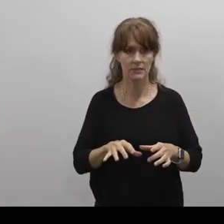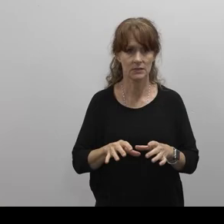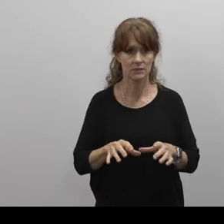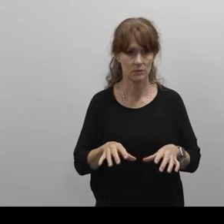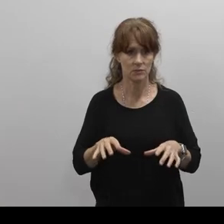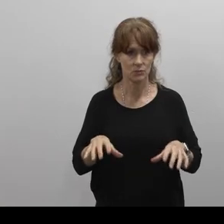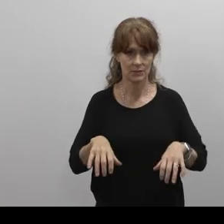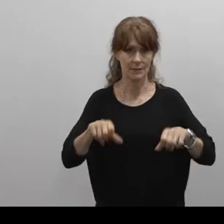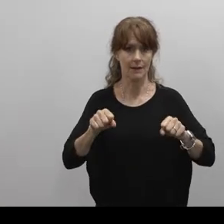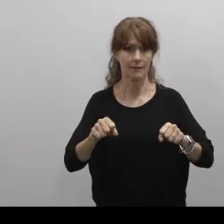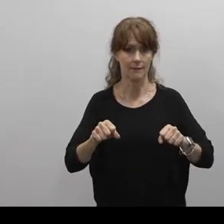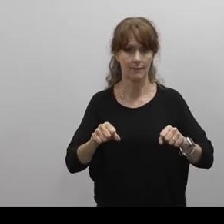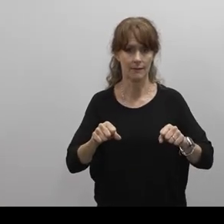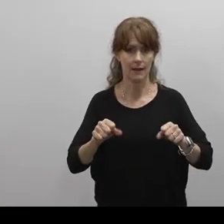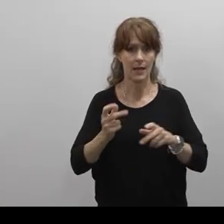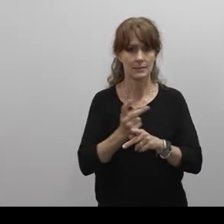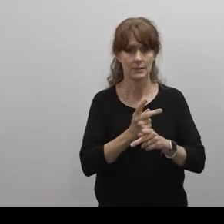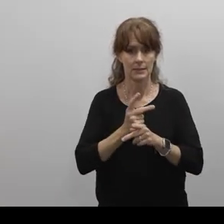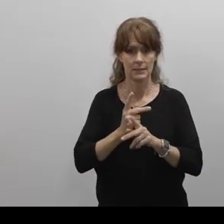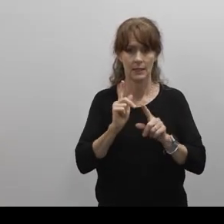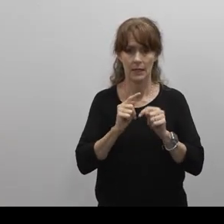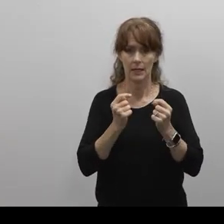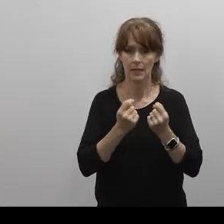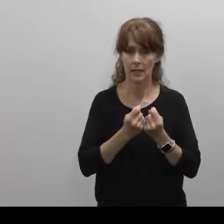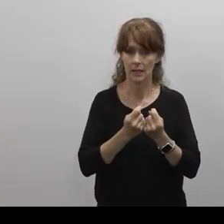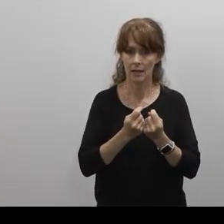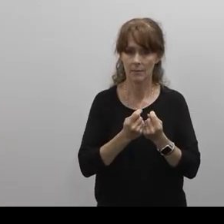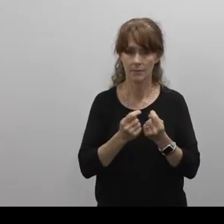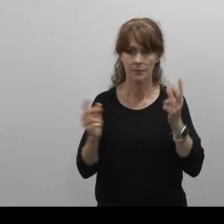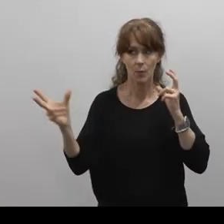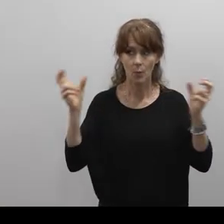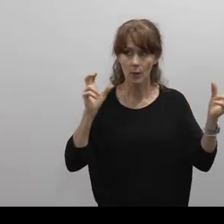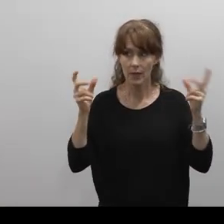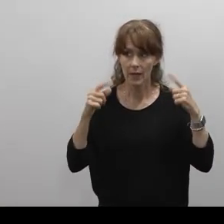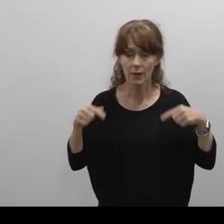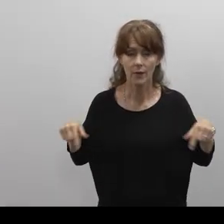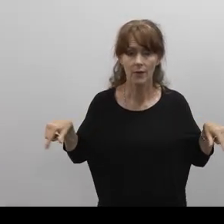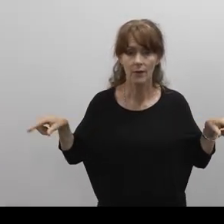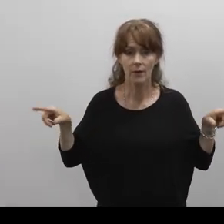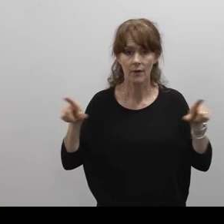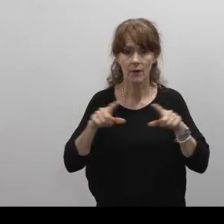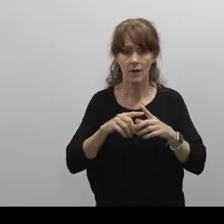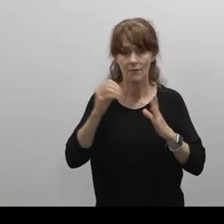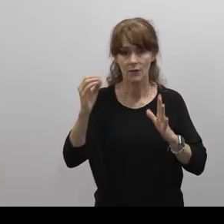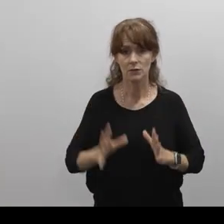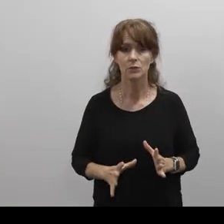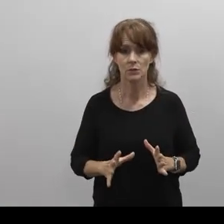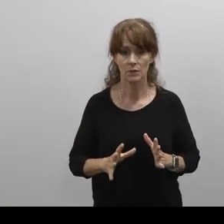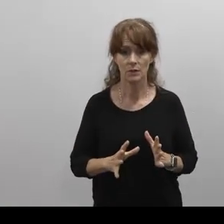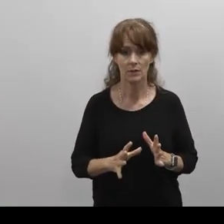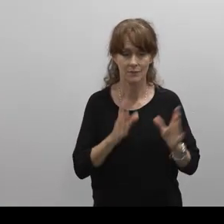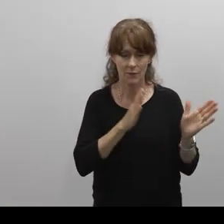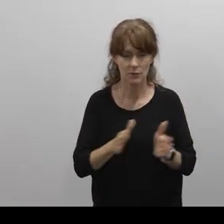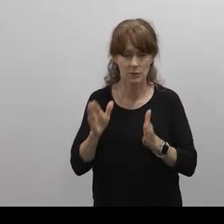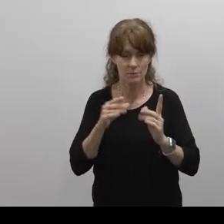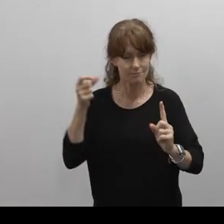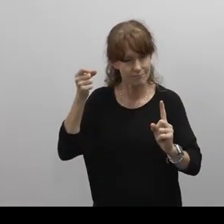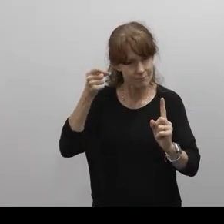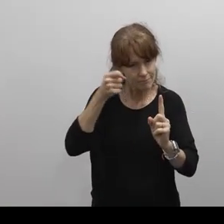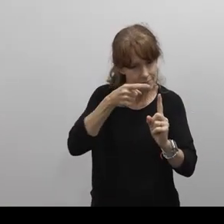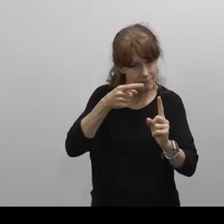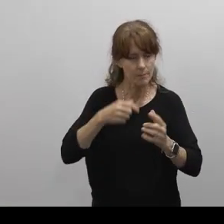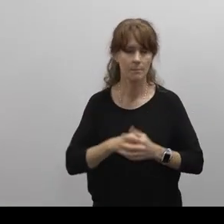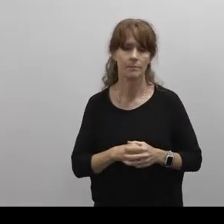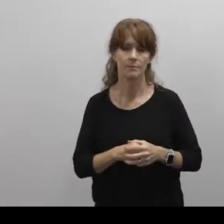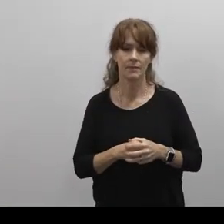a governance team in relation to what we hear happening for strategic planning. Because in